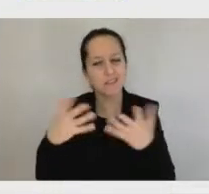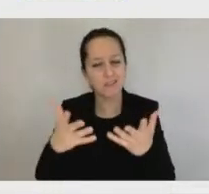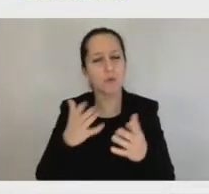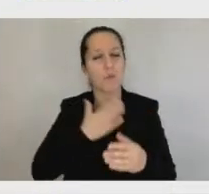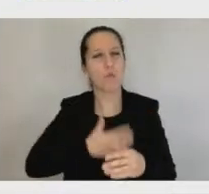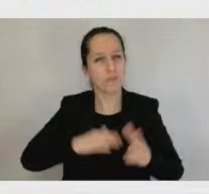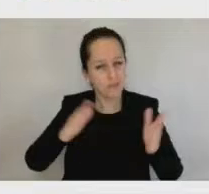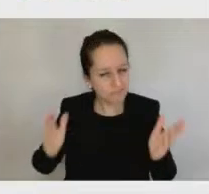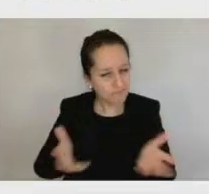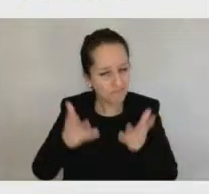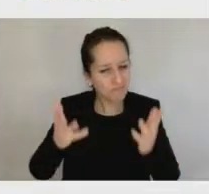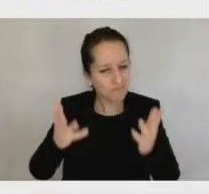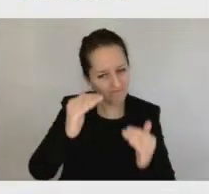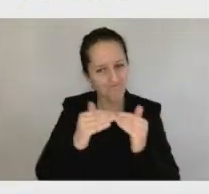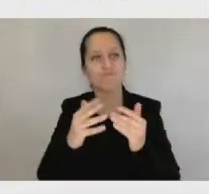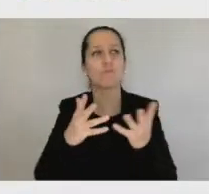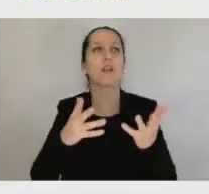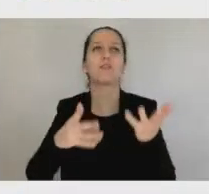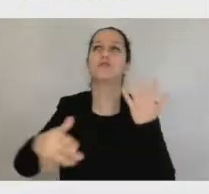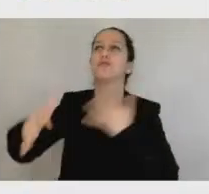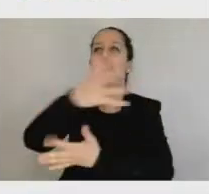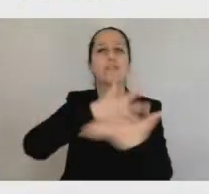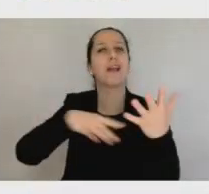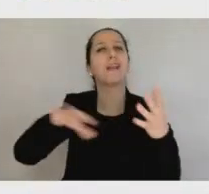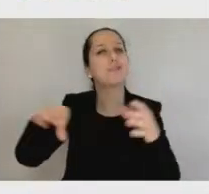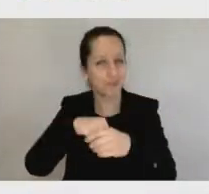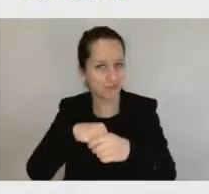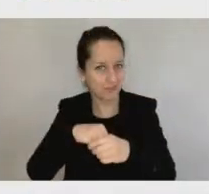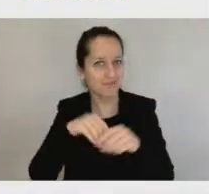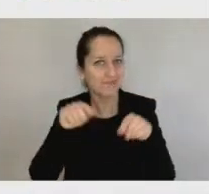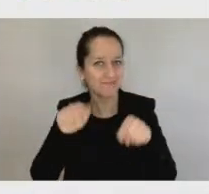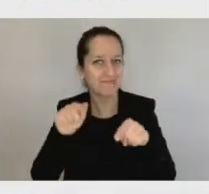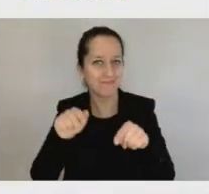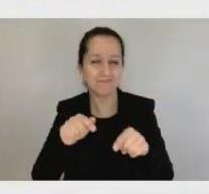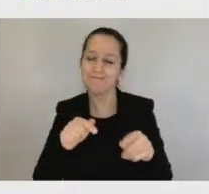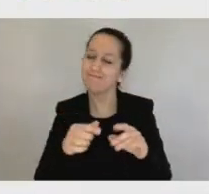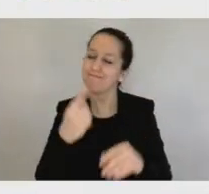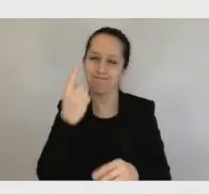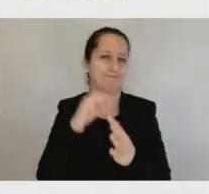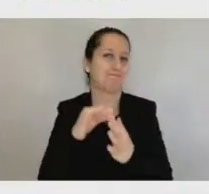development. Here we see some of the dimensions why